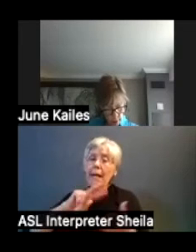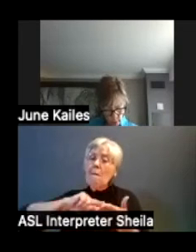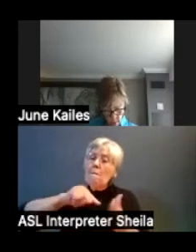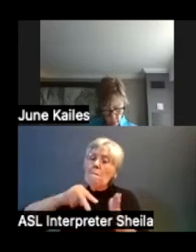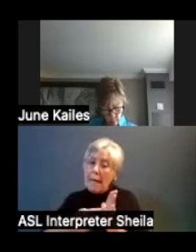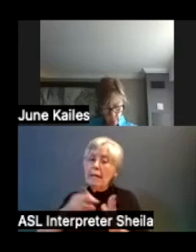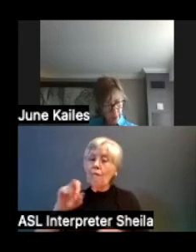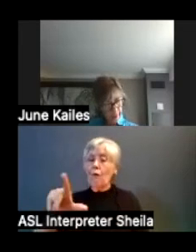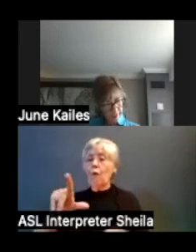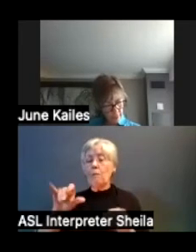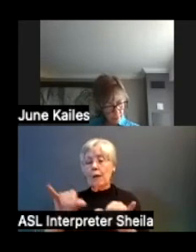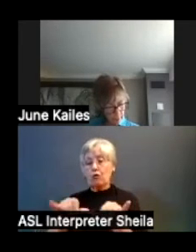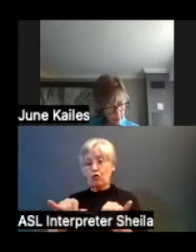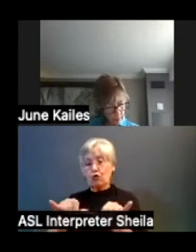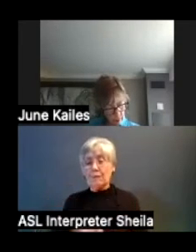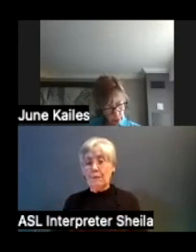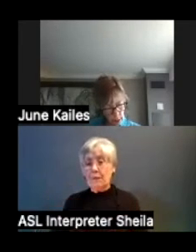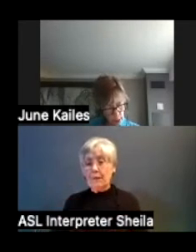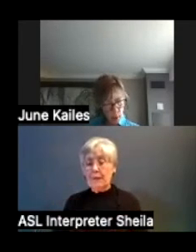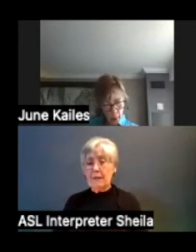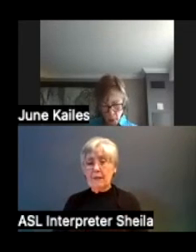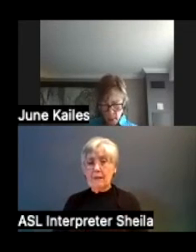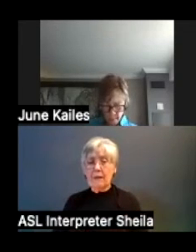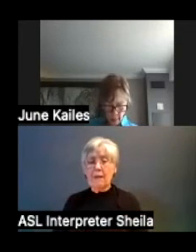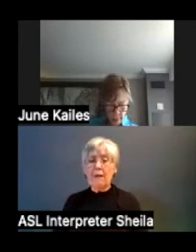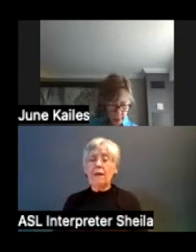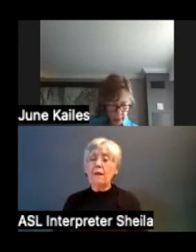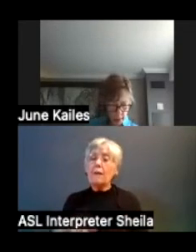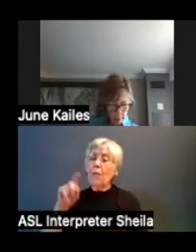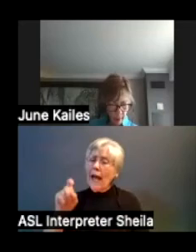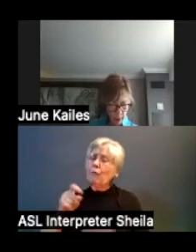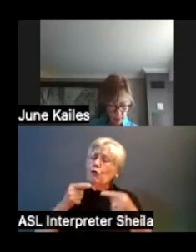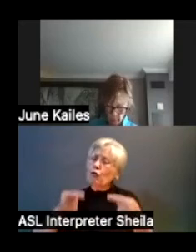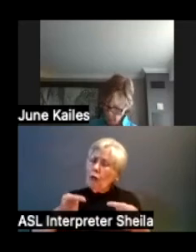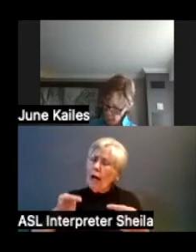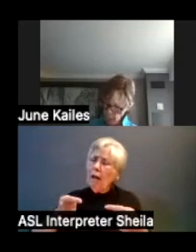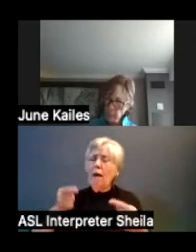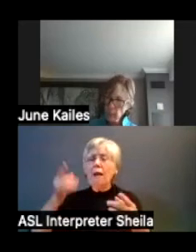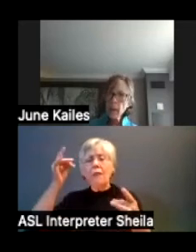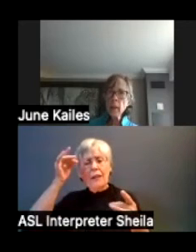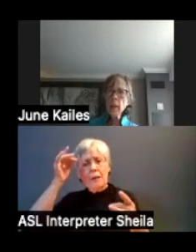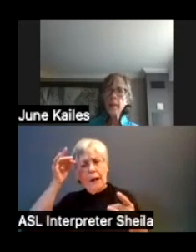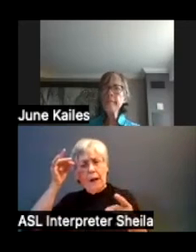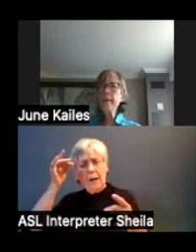measures. We really have to struggle and think about